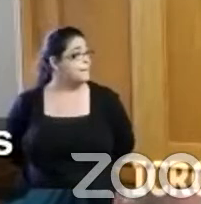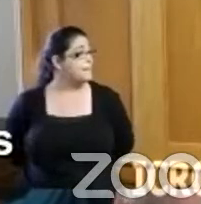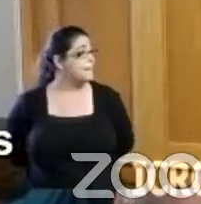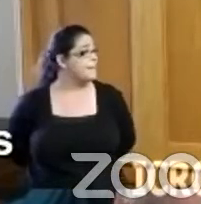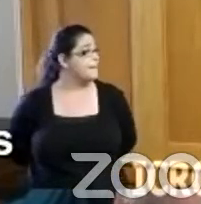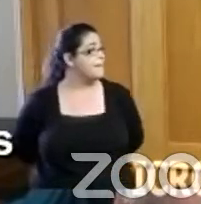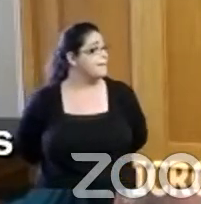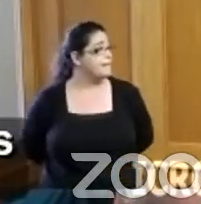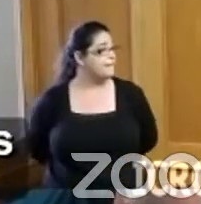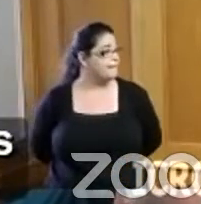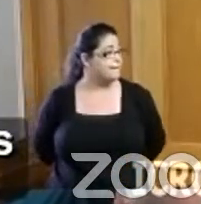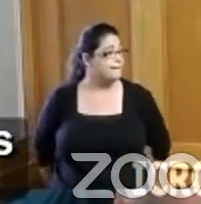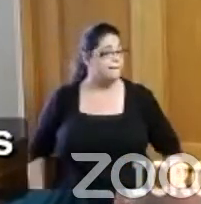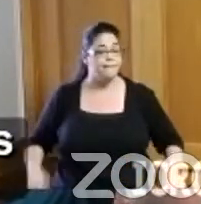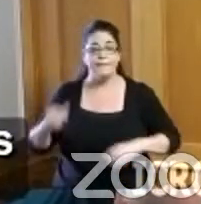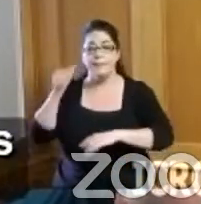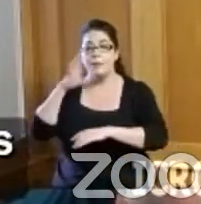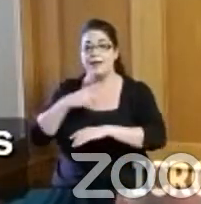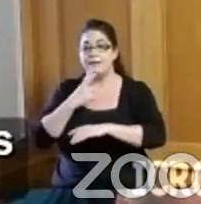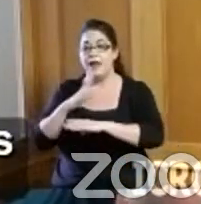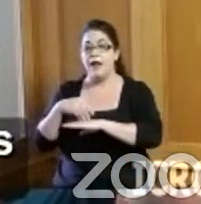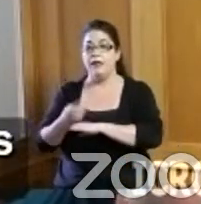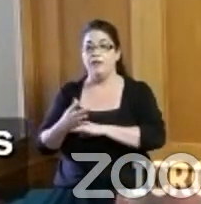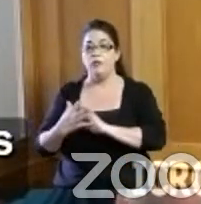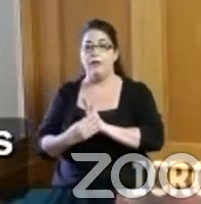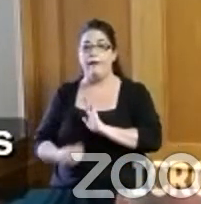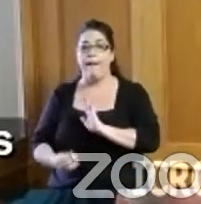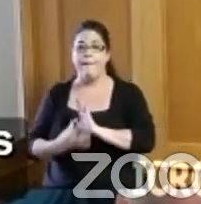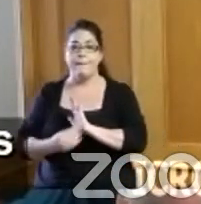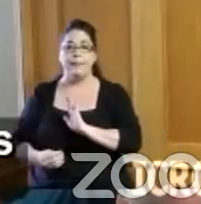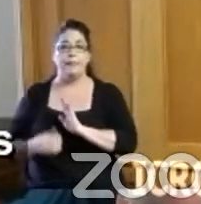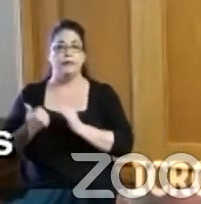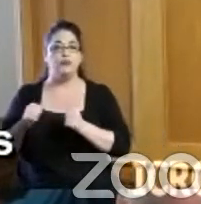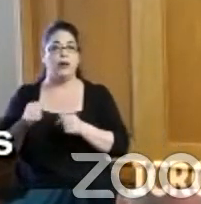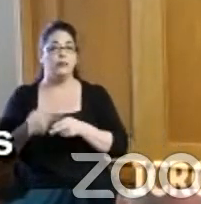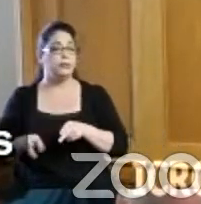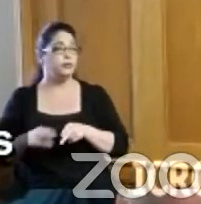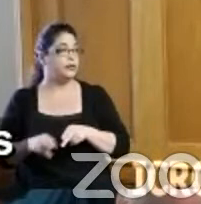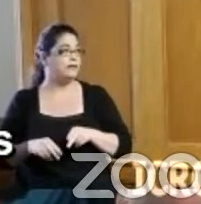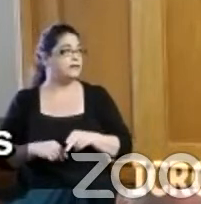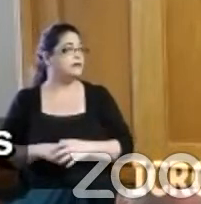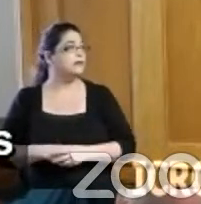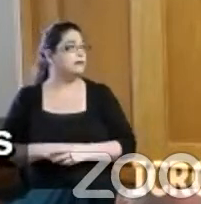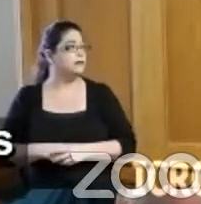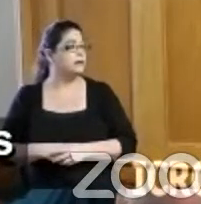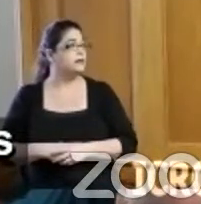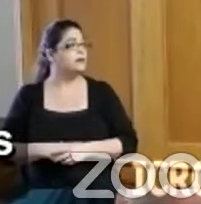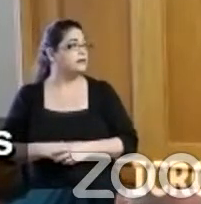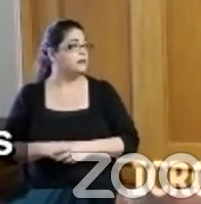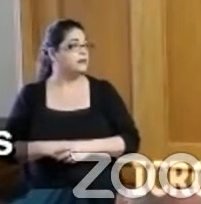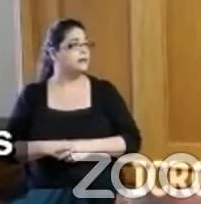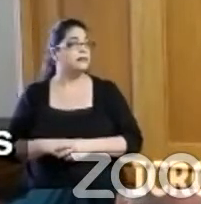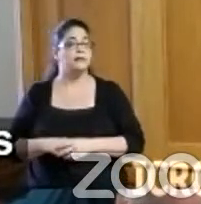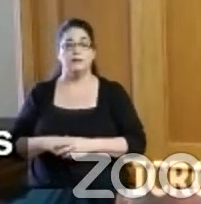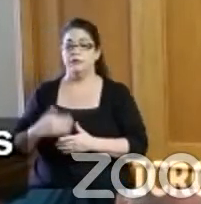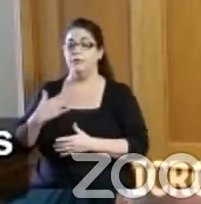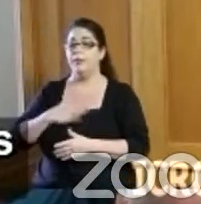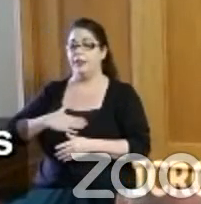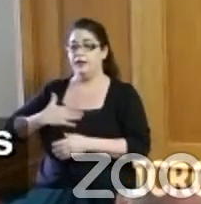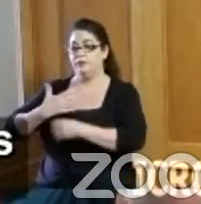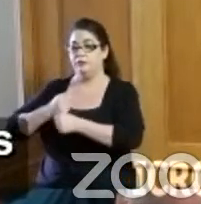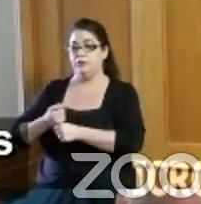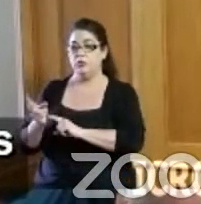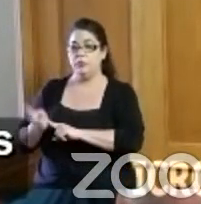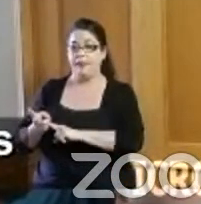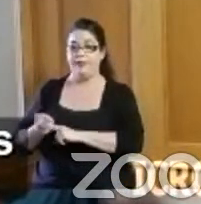Sure. Thank you. And I'll probably try to make it as brief as I can and maybe yeah, not we even want, read all. We of really it. Want 2 minutes, but no, it's